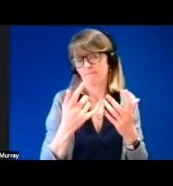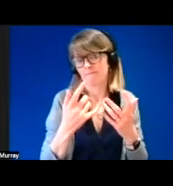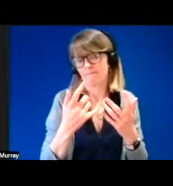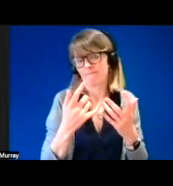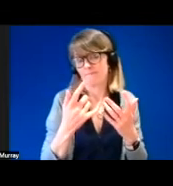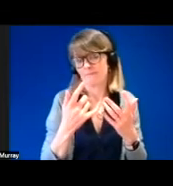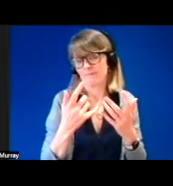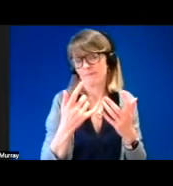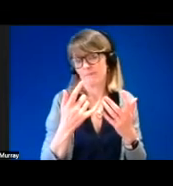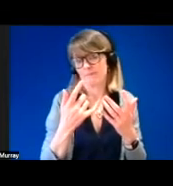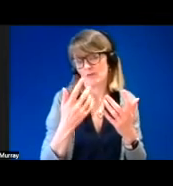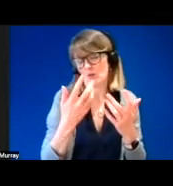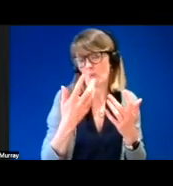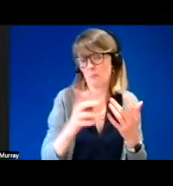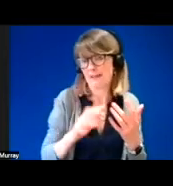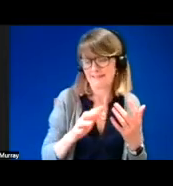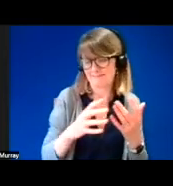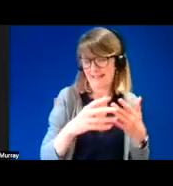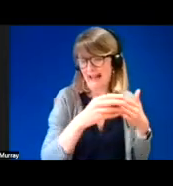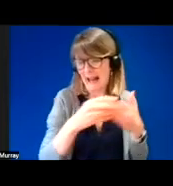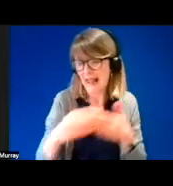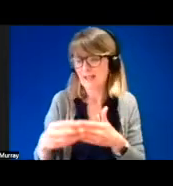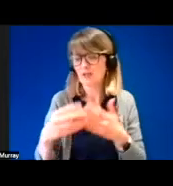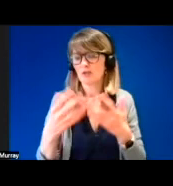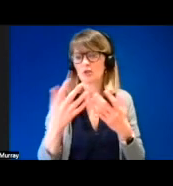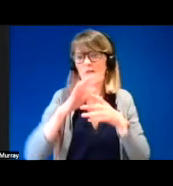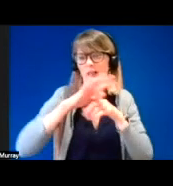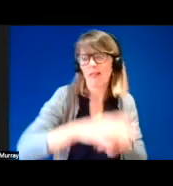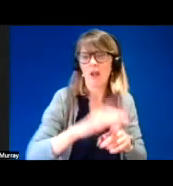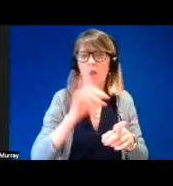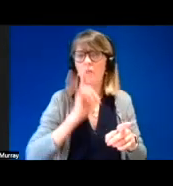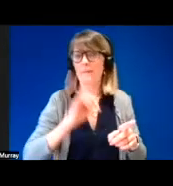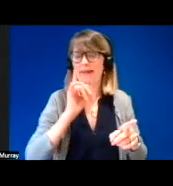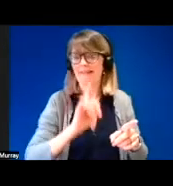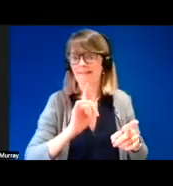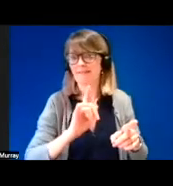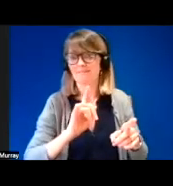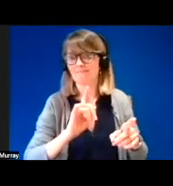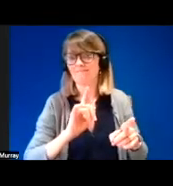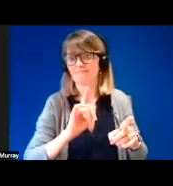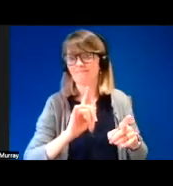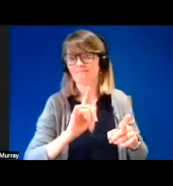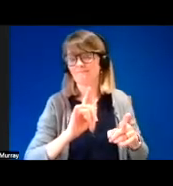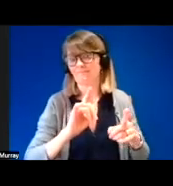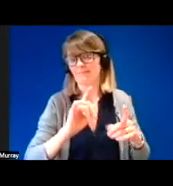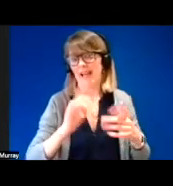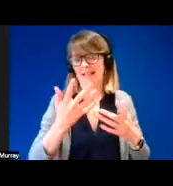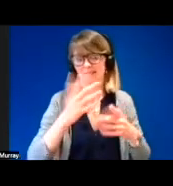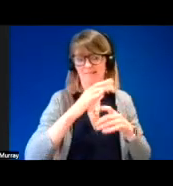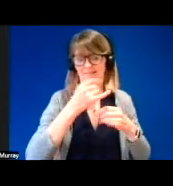the repression of women and the denial of gifts given equal worth.